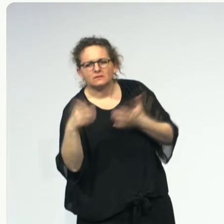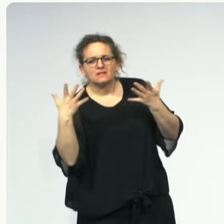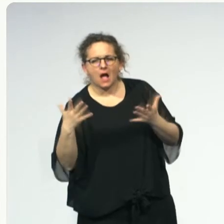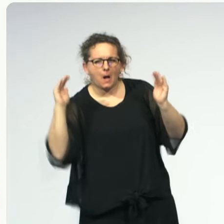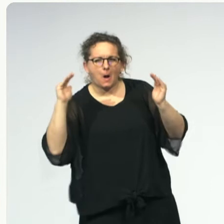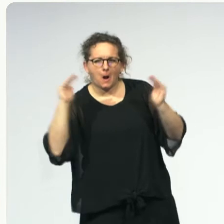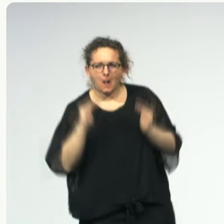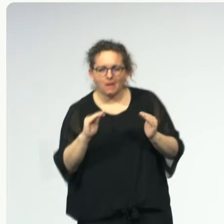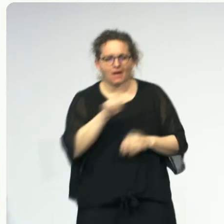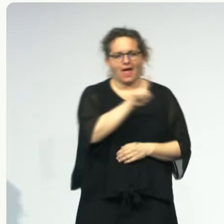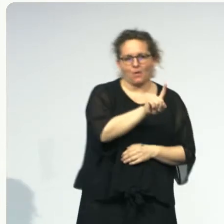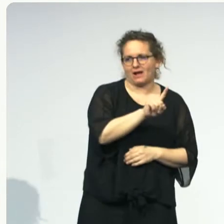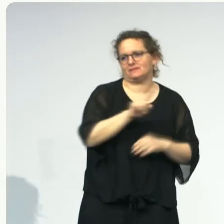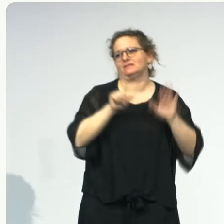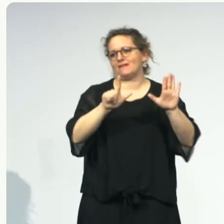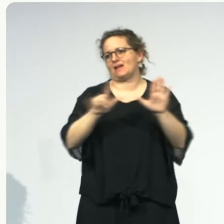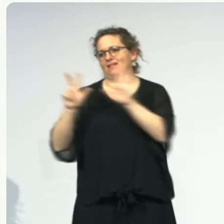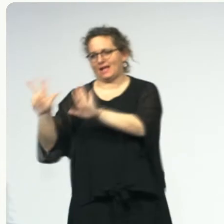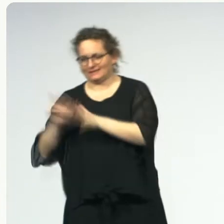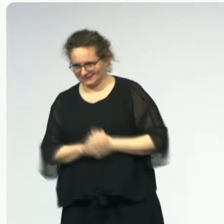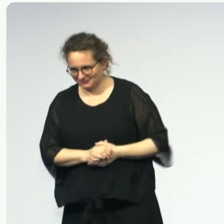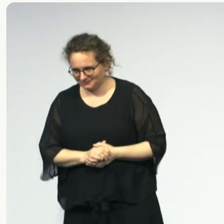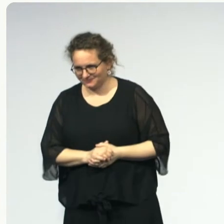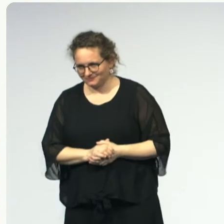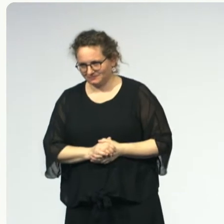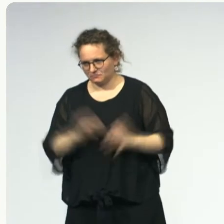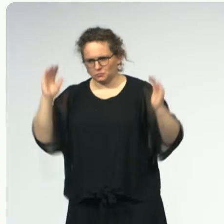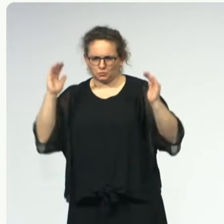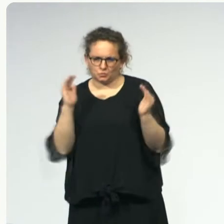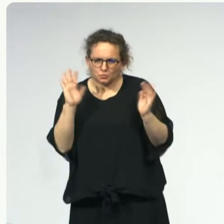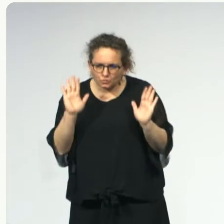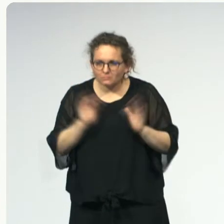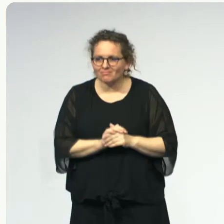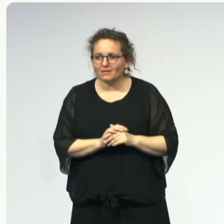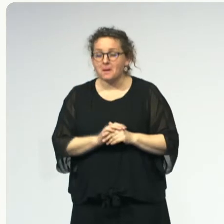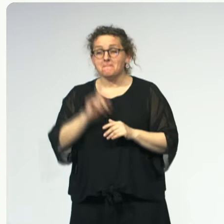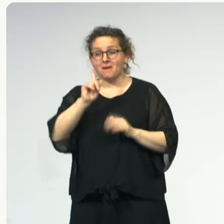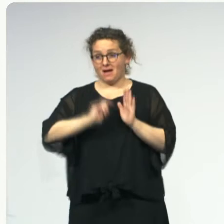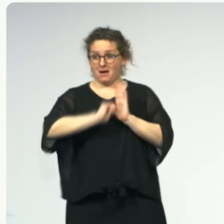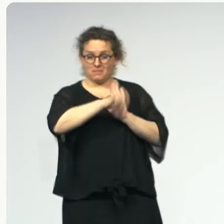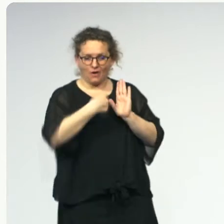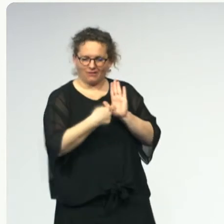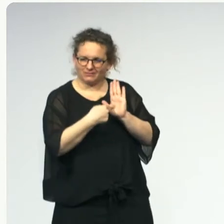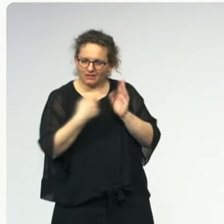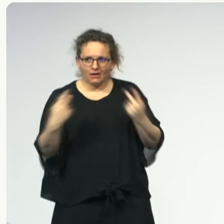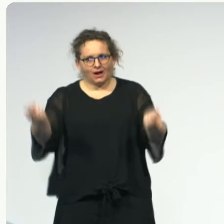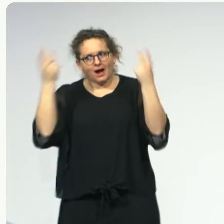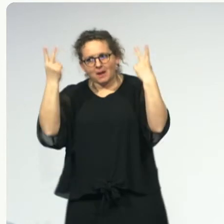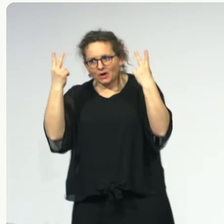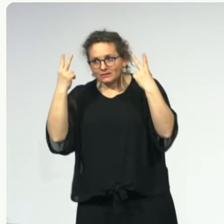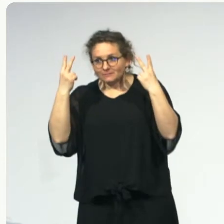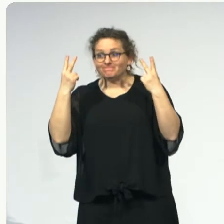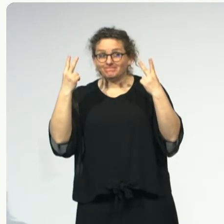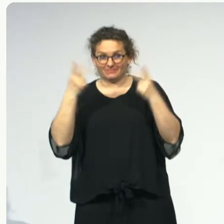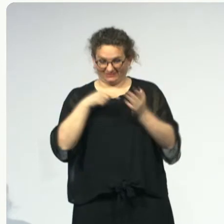Yeah, but another success from this project is that it improved the quality of in-service teacher training. As I said,